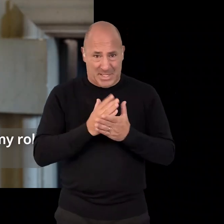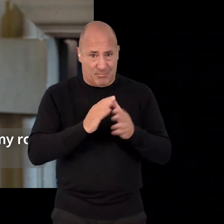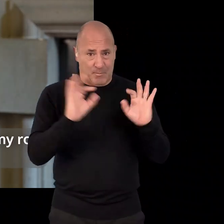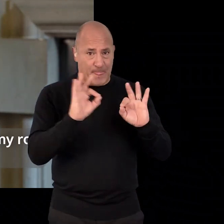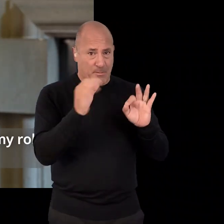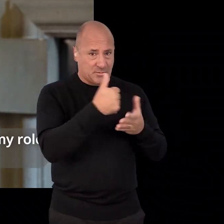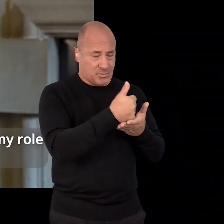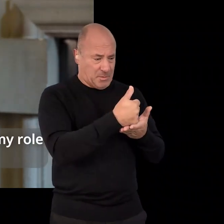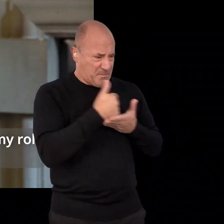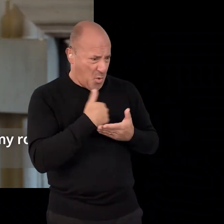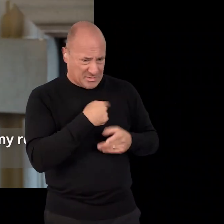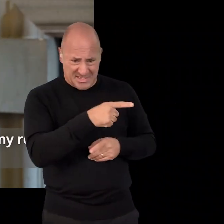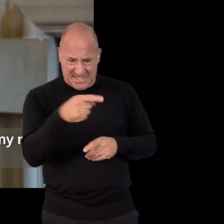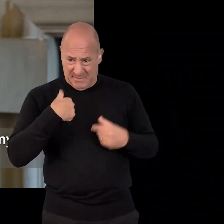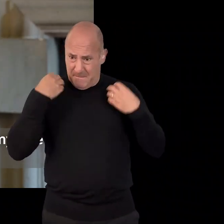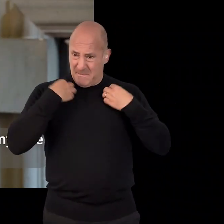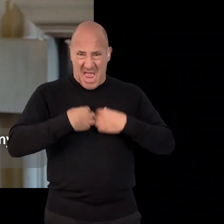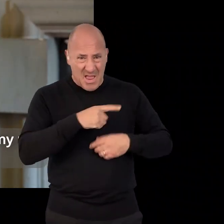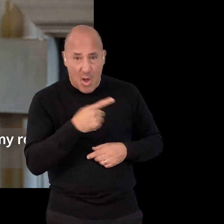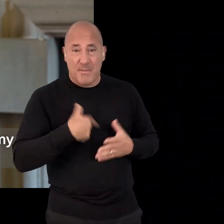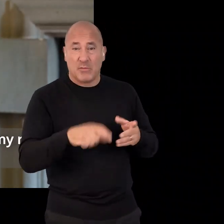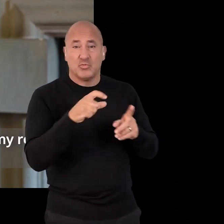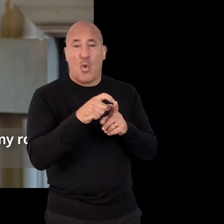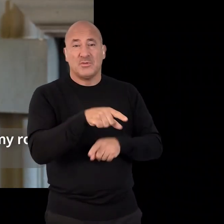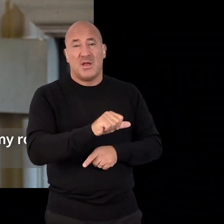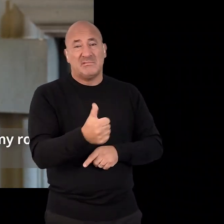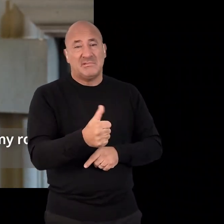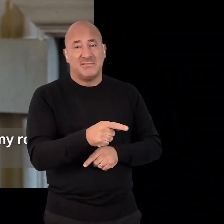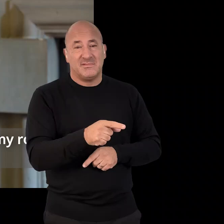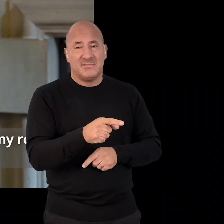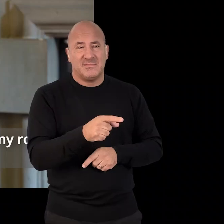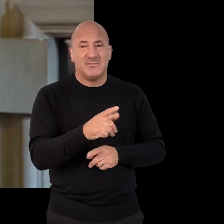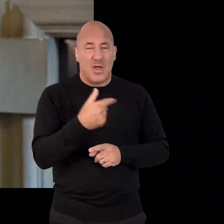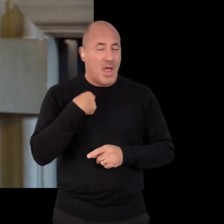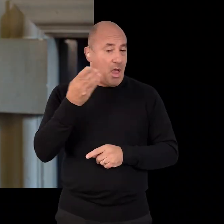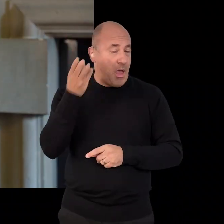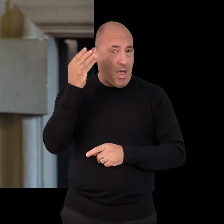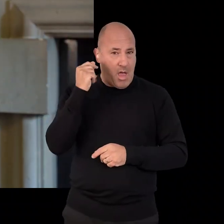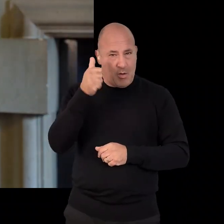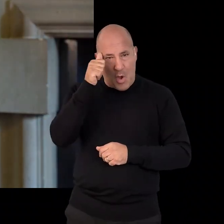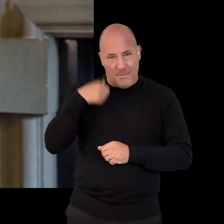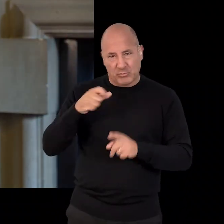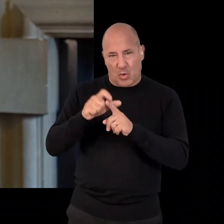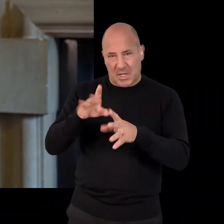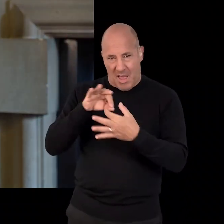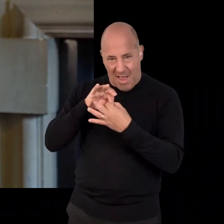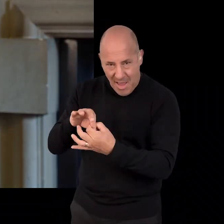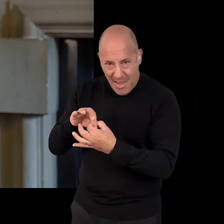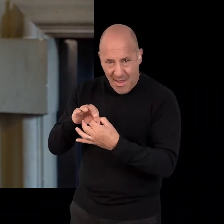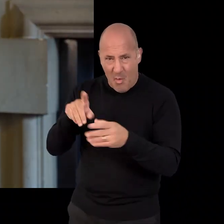that would be able to support me in my role as mayor better than my daughter, because A, my hearing was tuned to